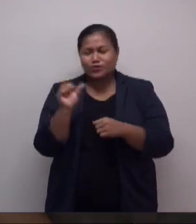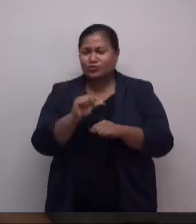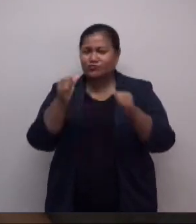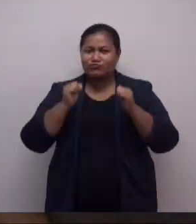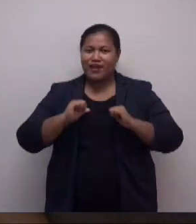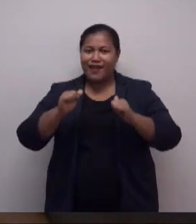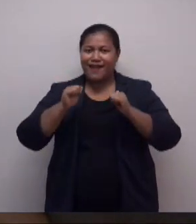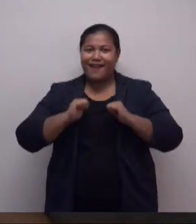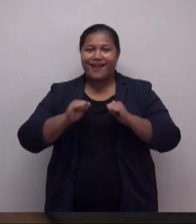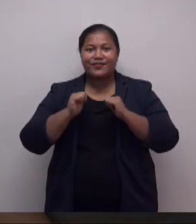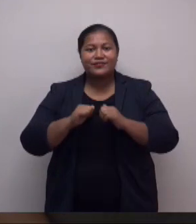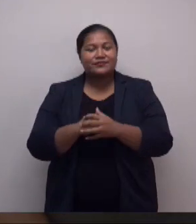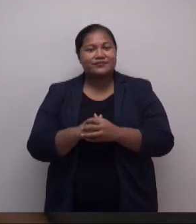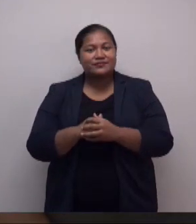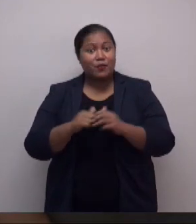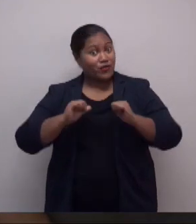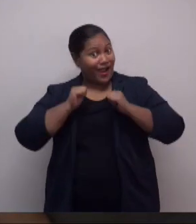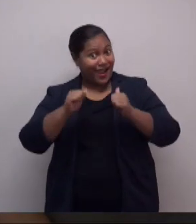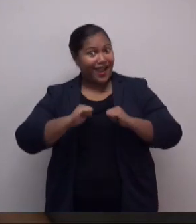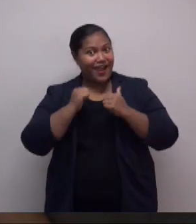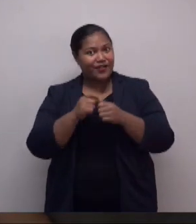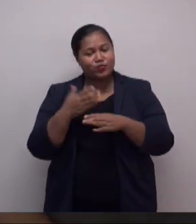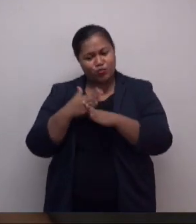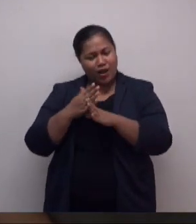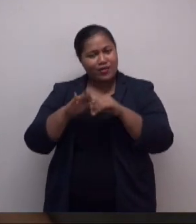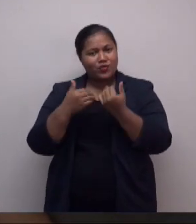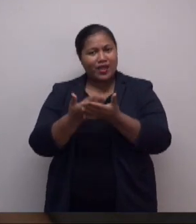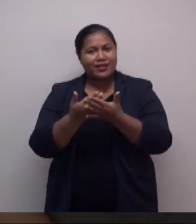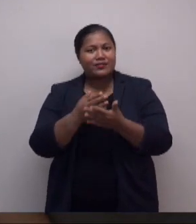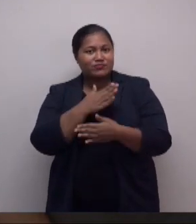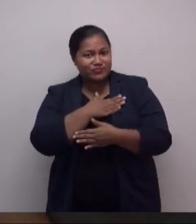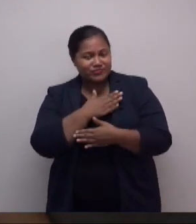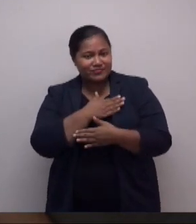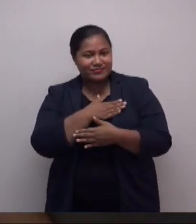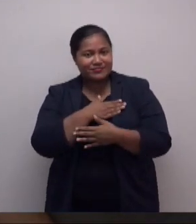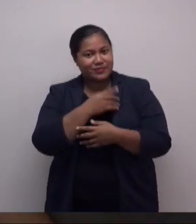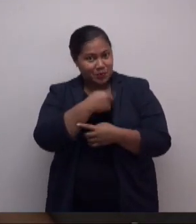that journey together with compassion, with patience and vigilance.